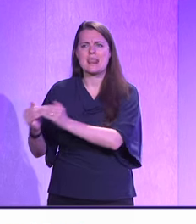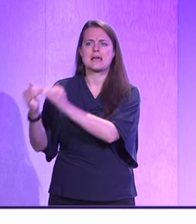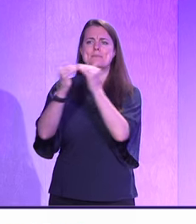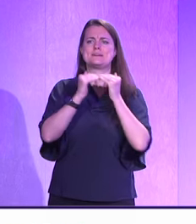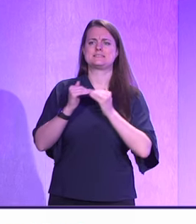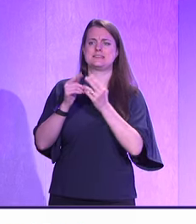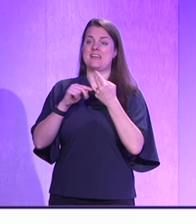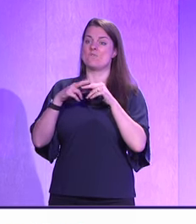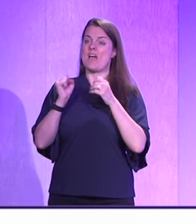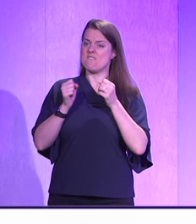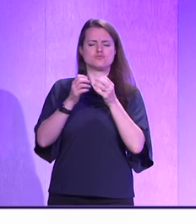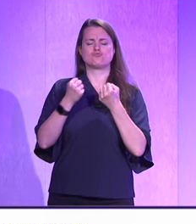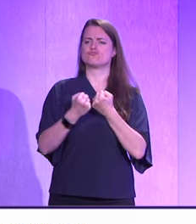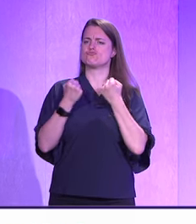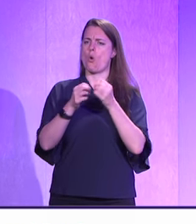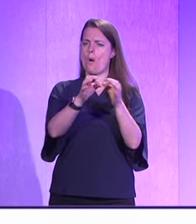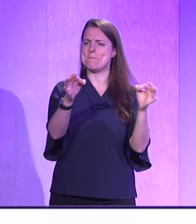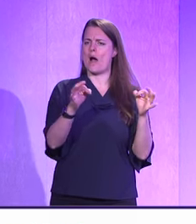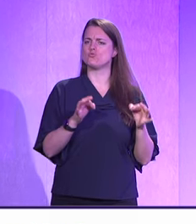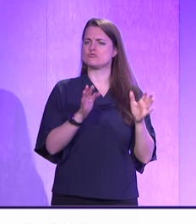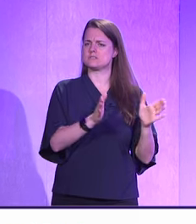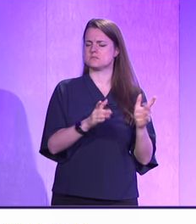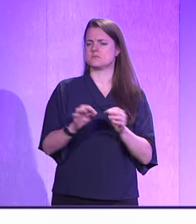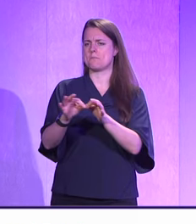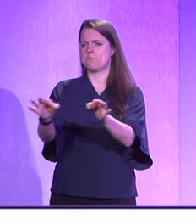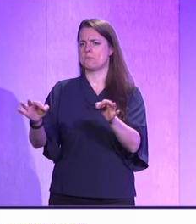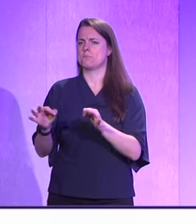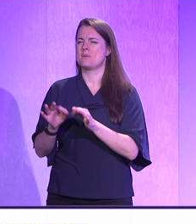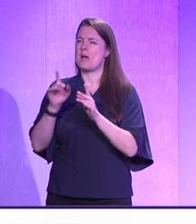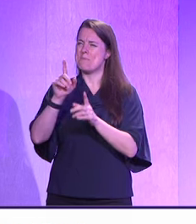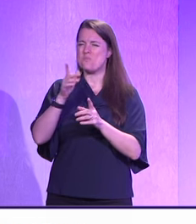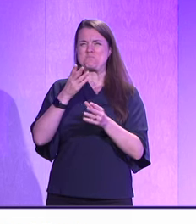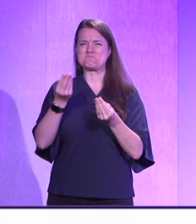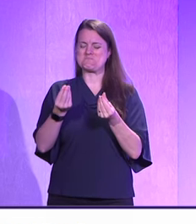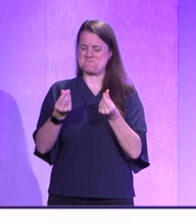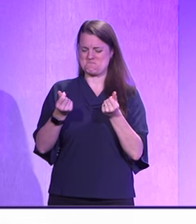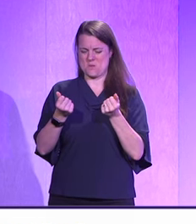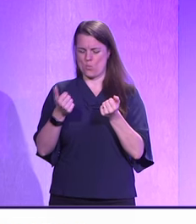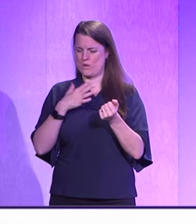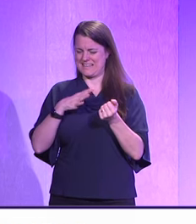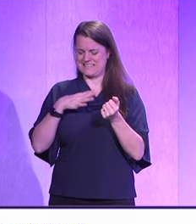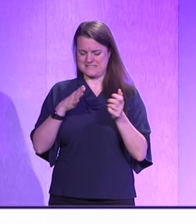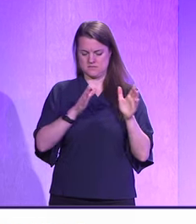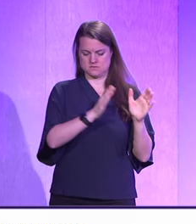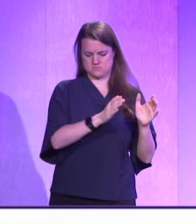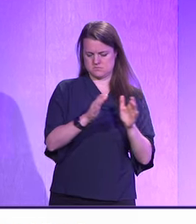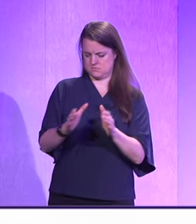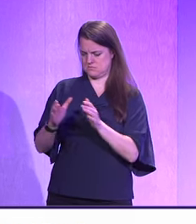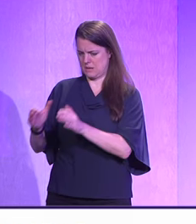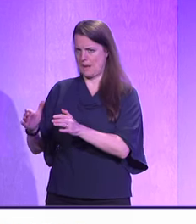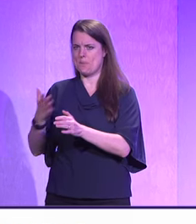if we've got these strong boundaries for flow? We need something that's kind of going sort of across the organization